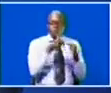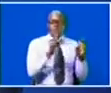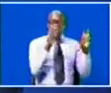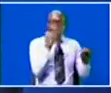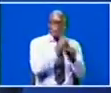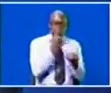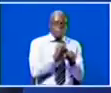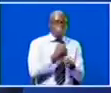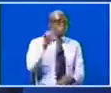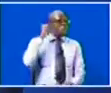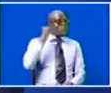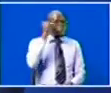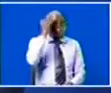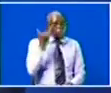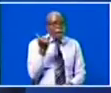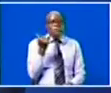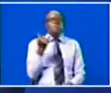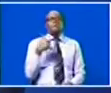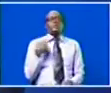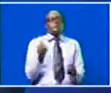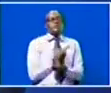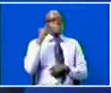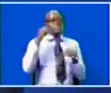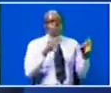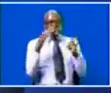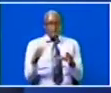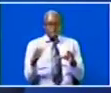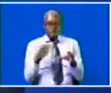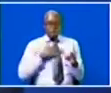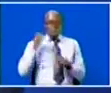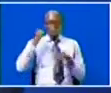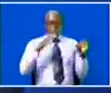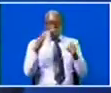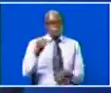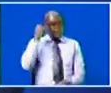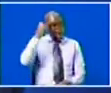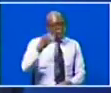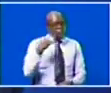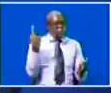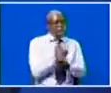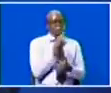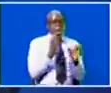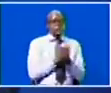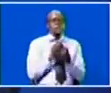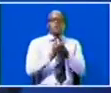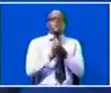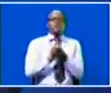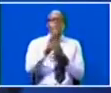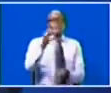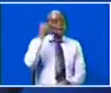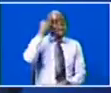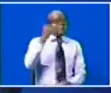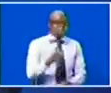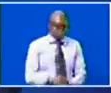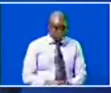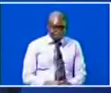doing were just political because we belong to different political divides. Mm-hmm. My political ideologies were different from the Jubilee's political